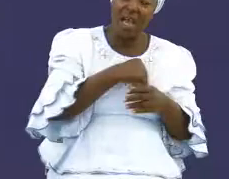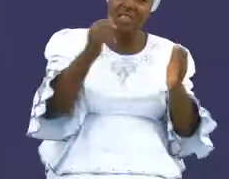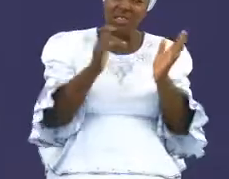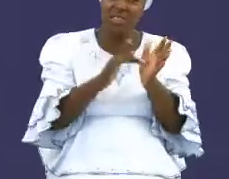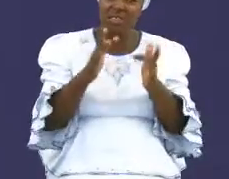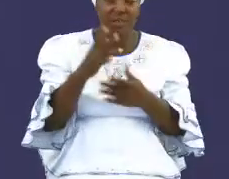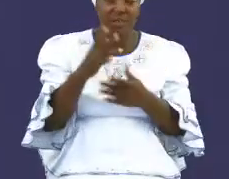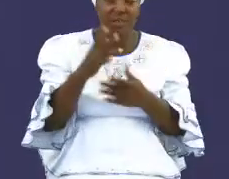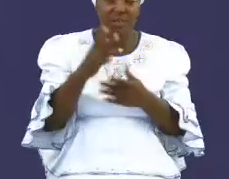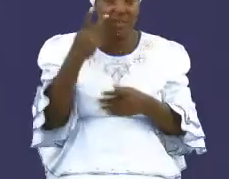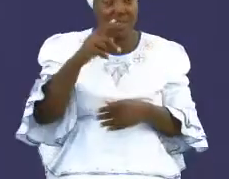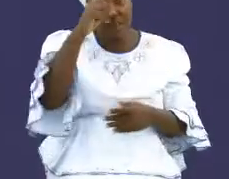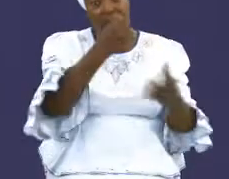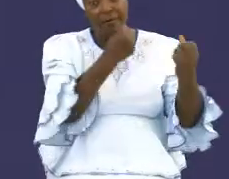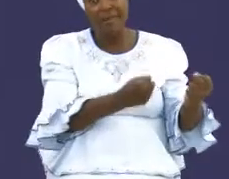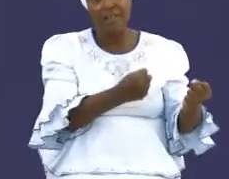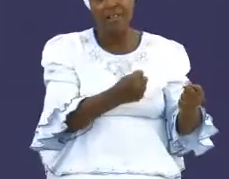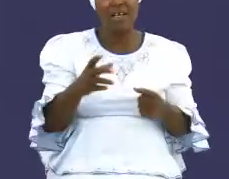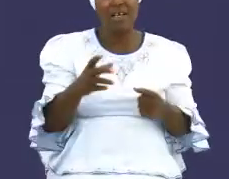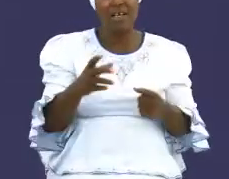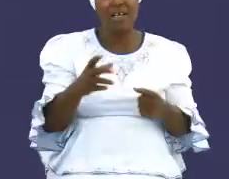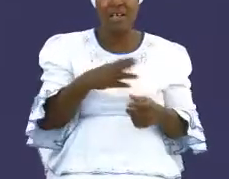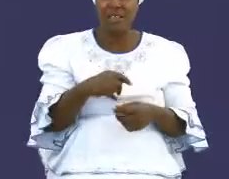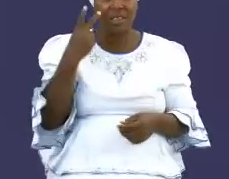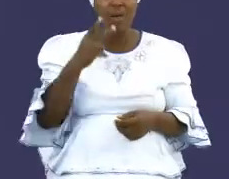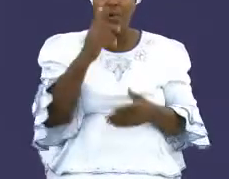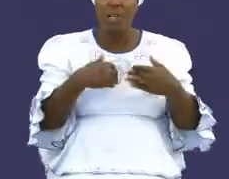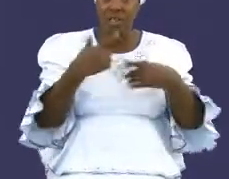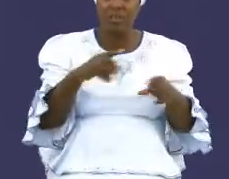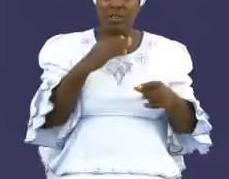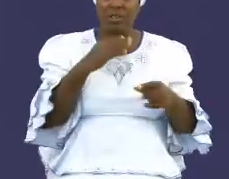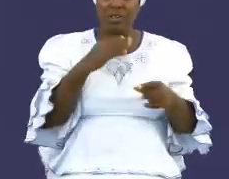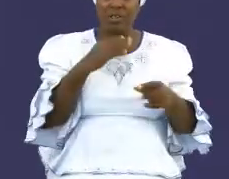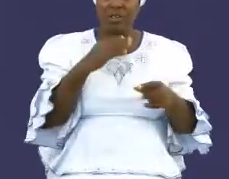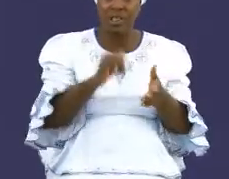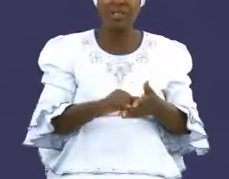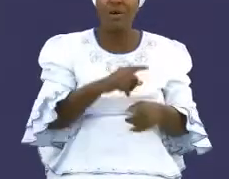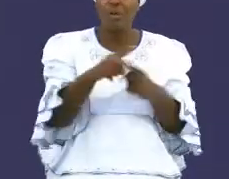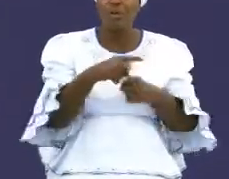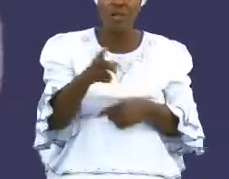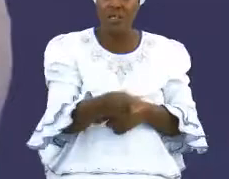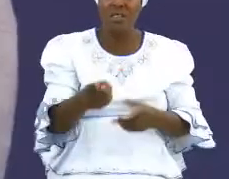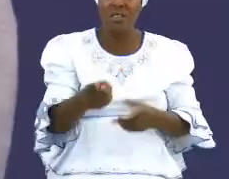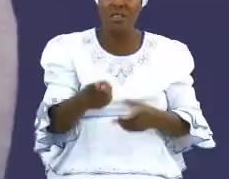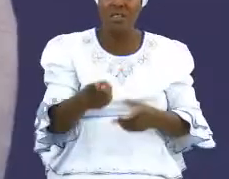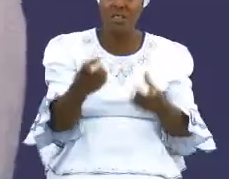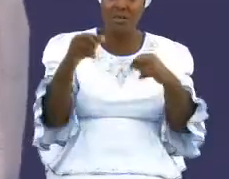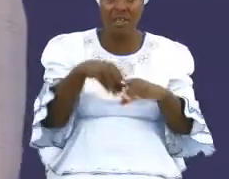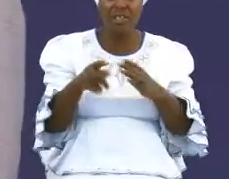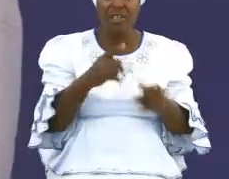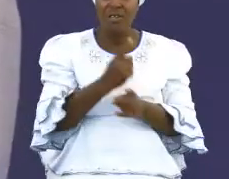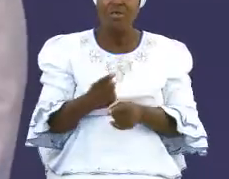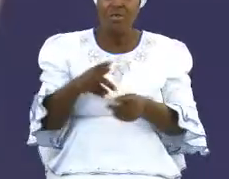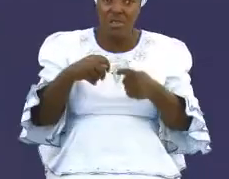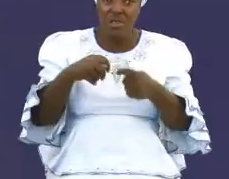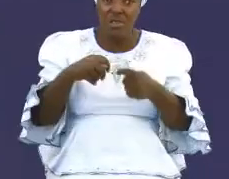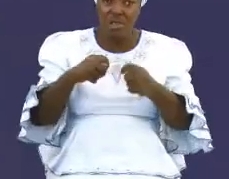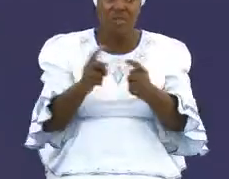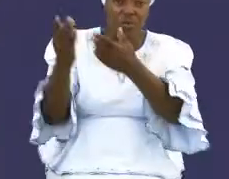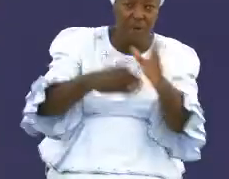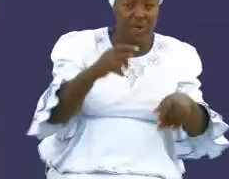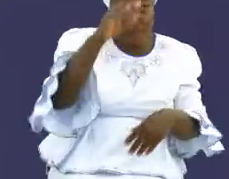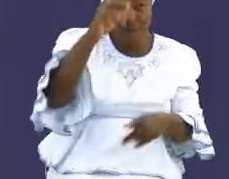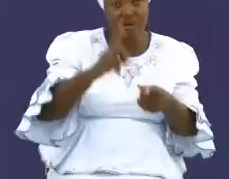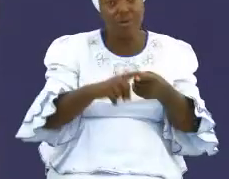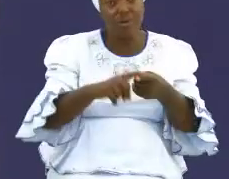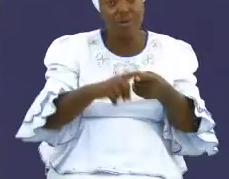faith, actually what had happened is when they came in, they couldn't find a way to get the man to Jesus. And